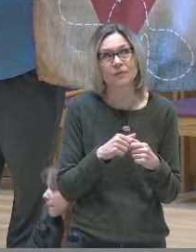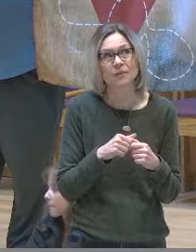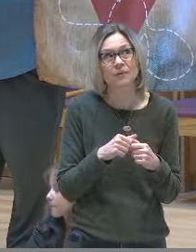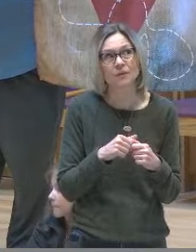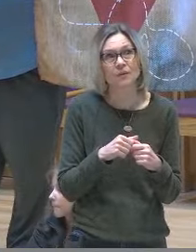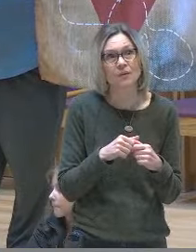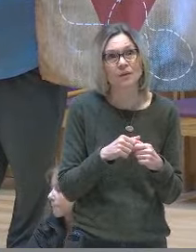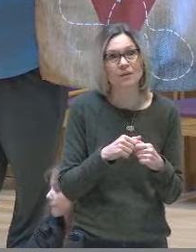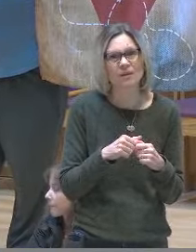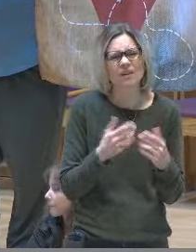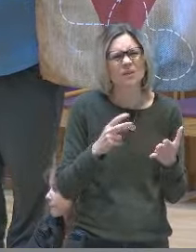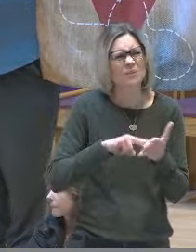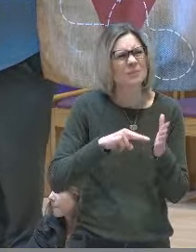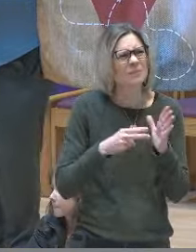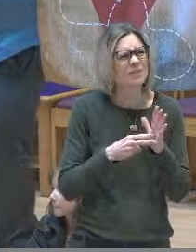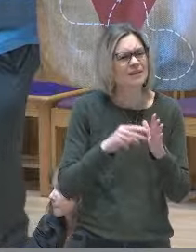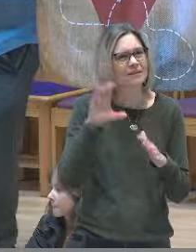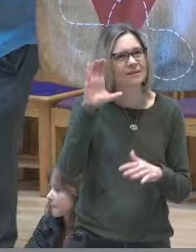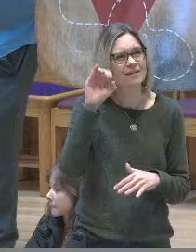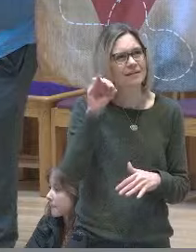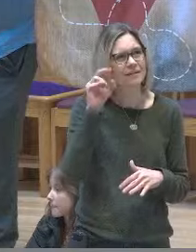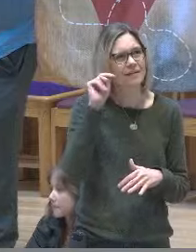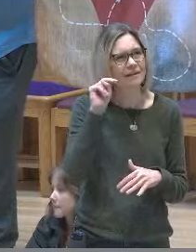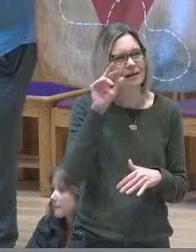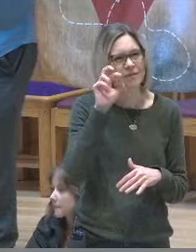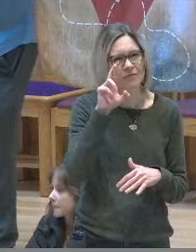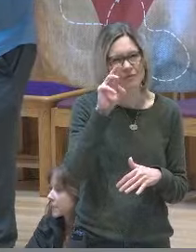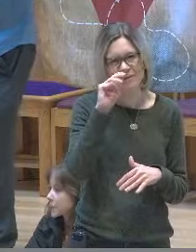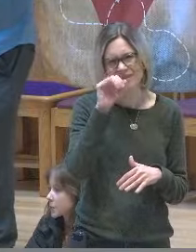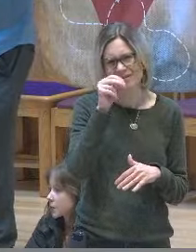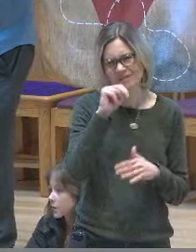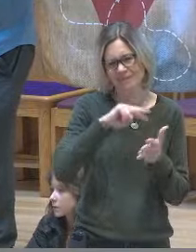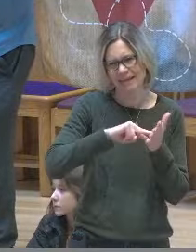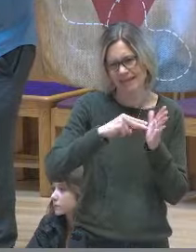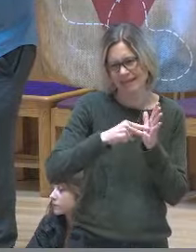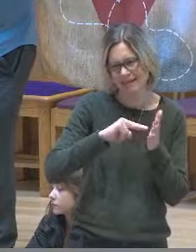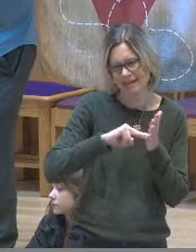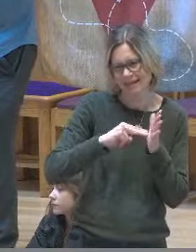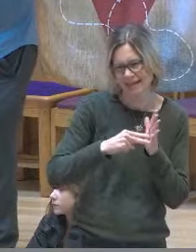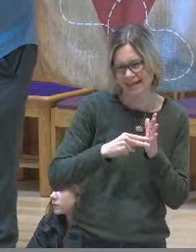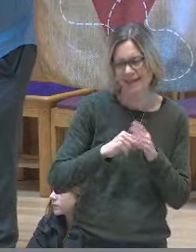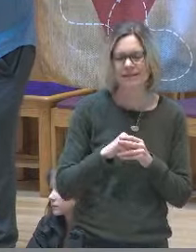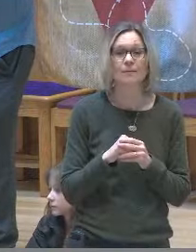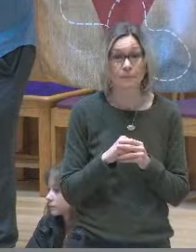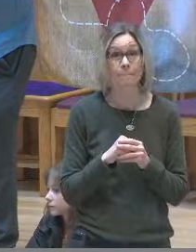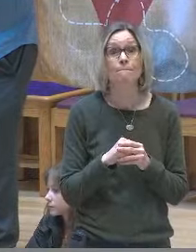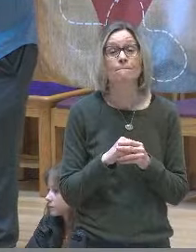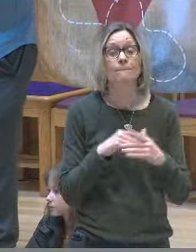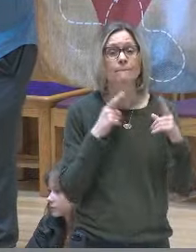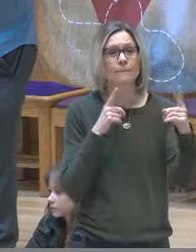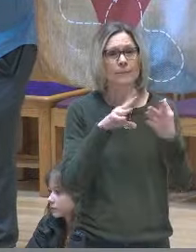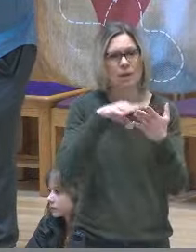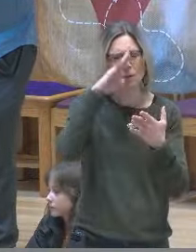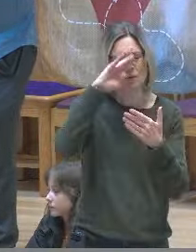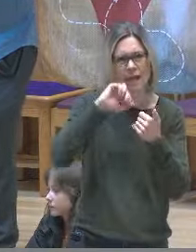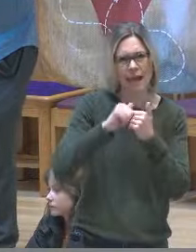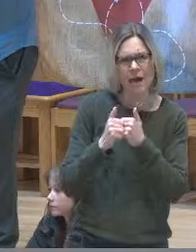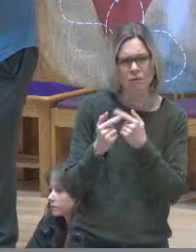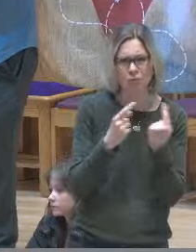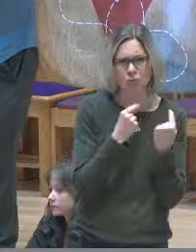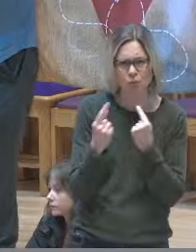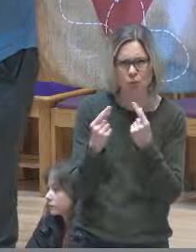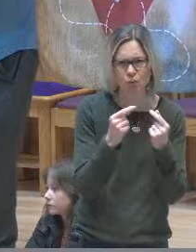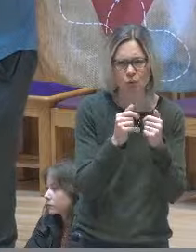You're going to learn all about it one day, Asher, I promise. But the idea here is that we are learning how to do these things